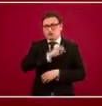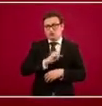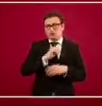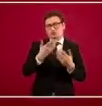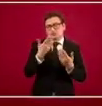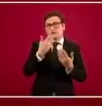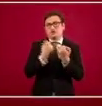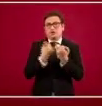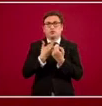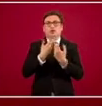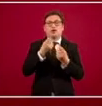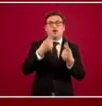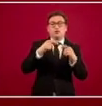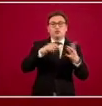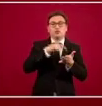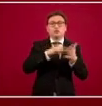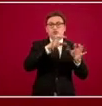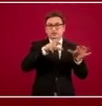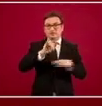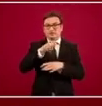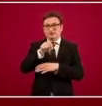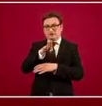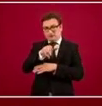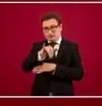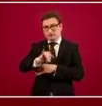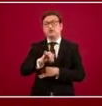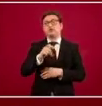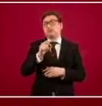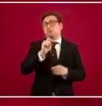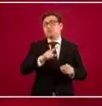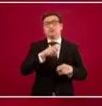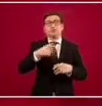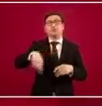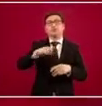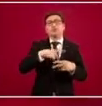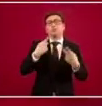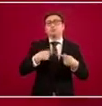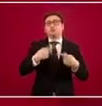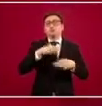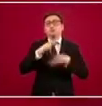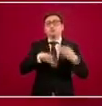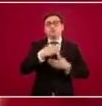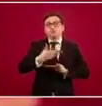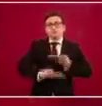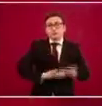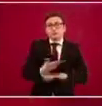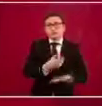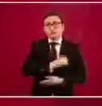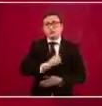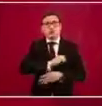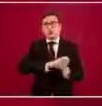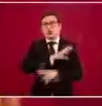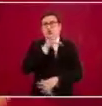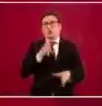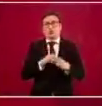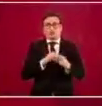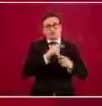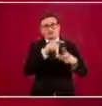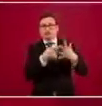the 32 state health systems. It includes some units that are coordinated by INSABI. So